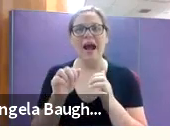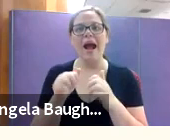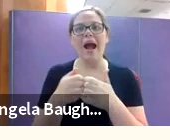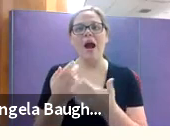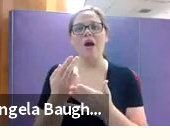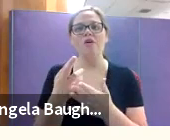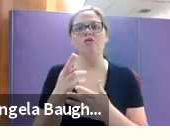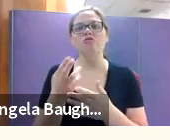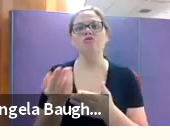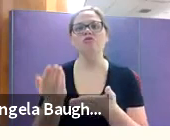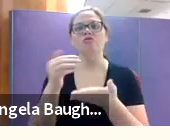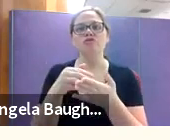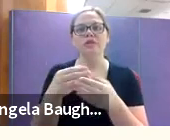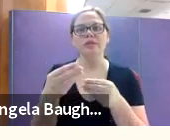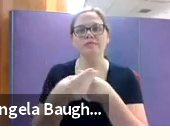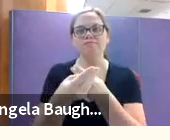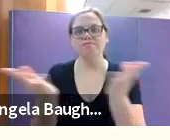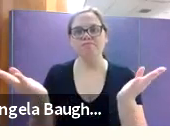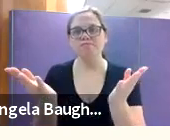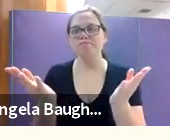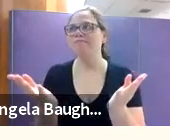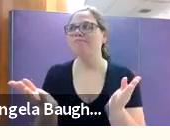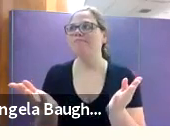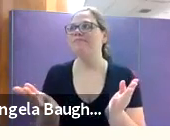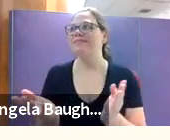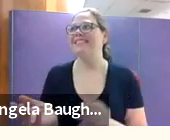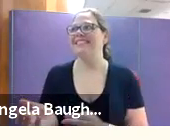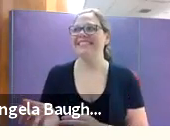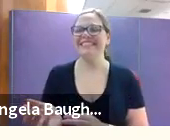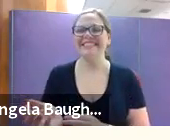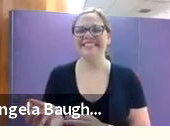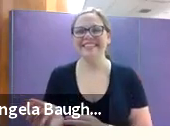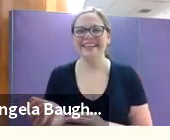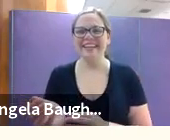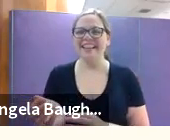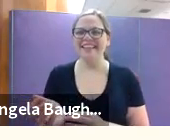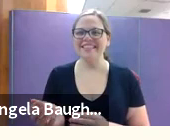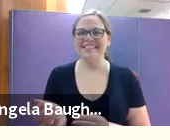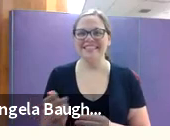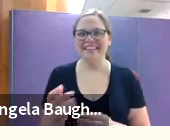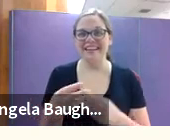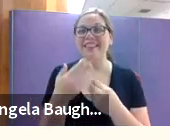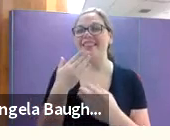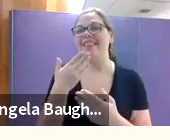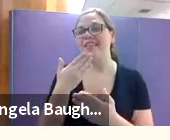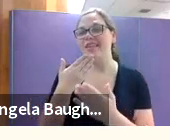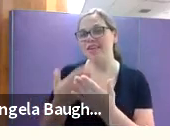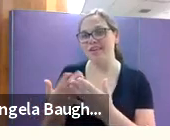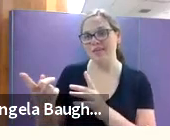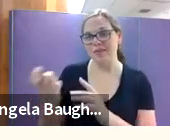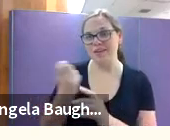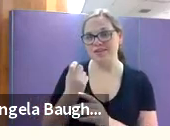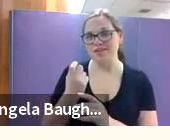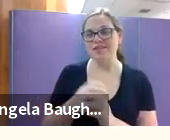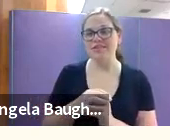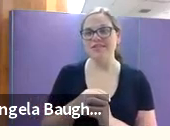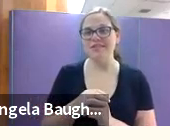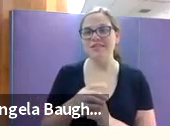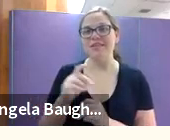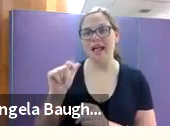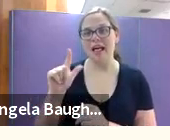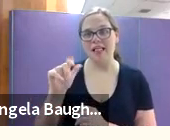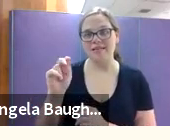for those organizations? They will continue on. Oh, that was another question I had. Thank you for pointing that out, Alan. They